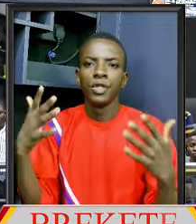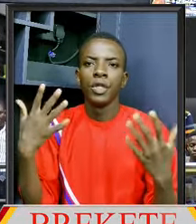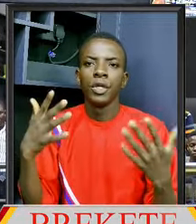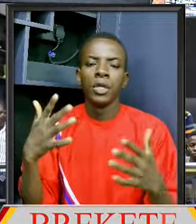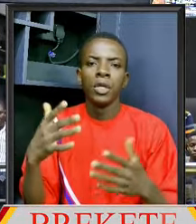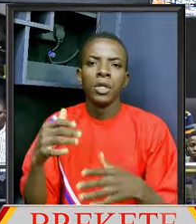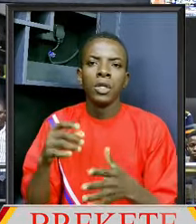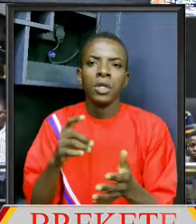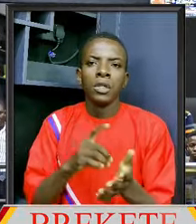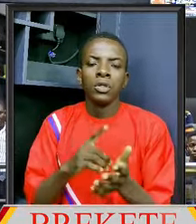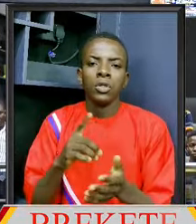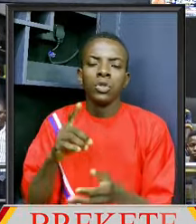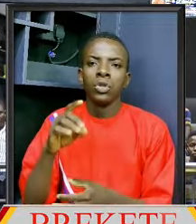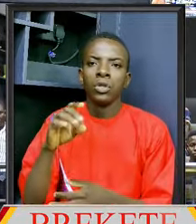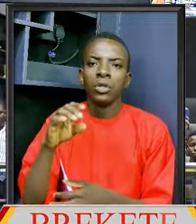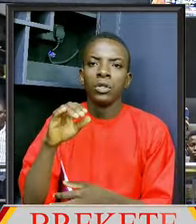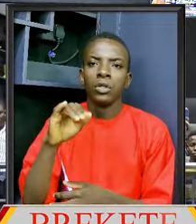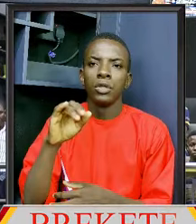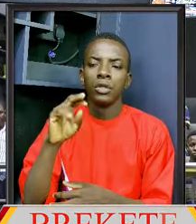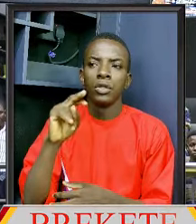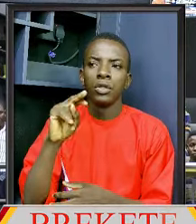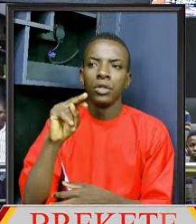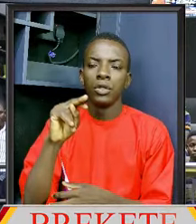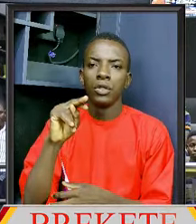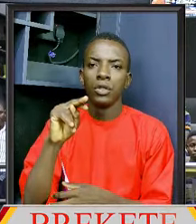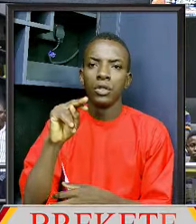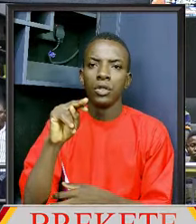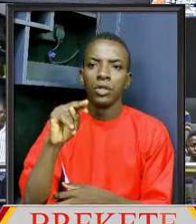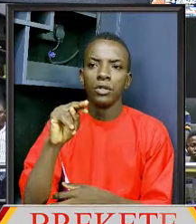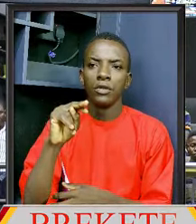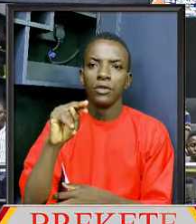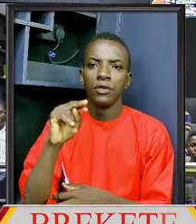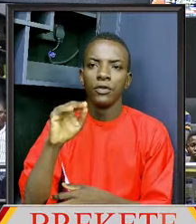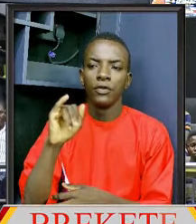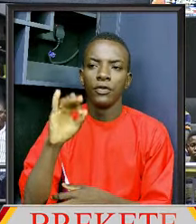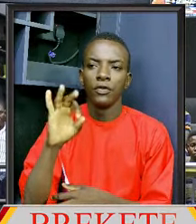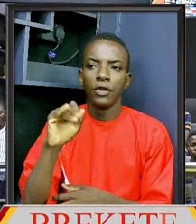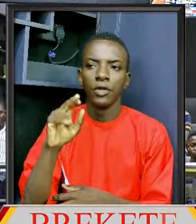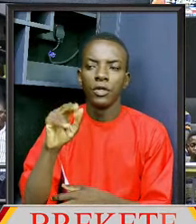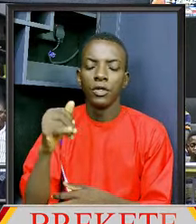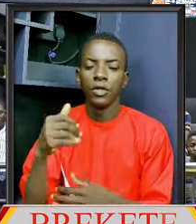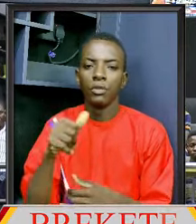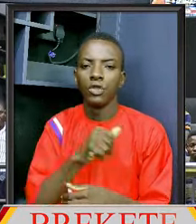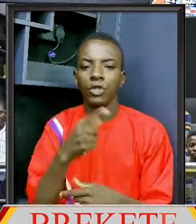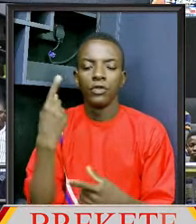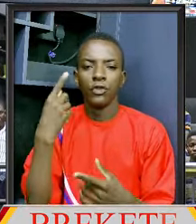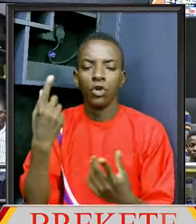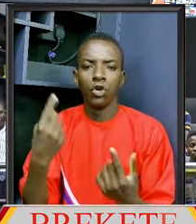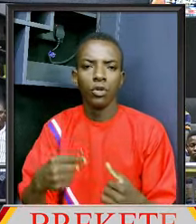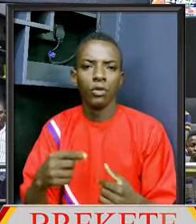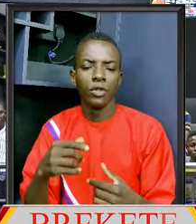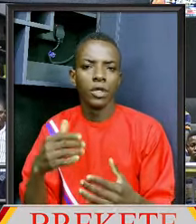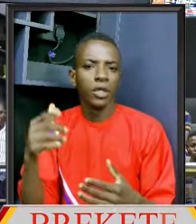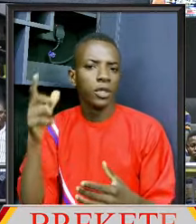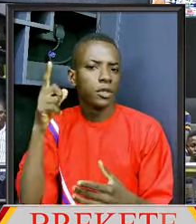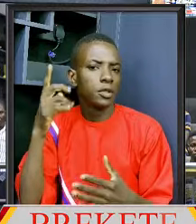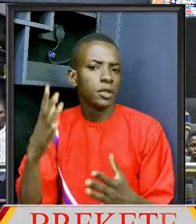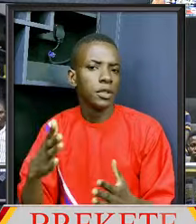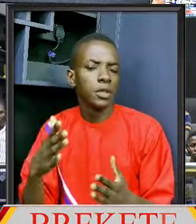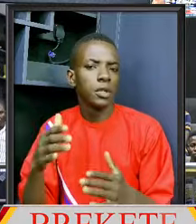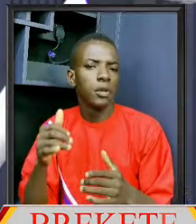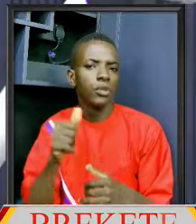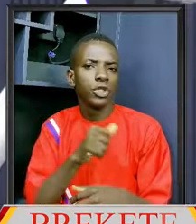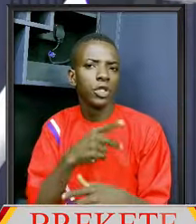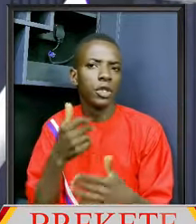Make we appreciate Dr. Ifanyi and him gang members. We appreciate you now for coming. We appreciate our listeners. We